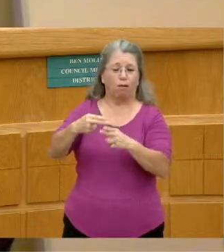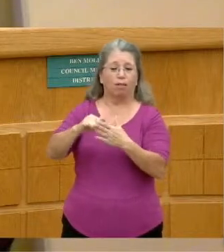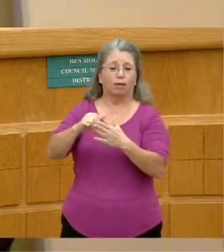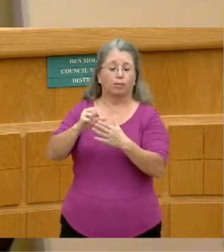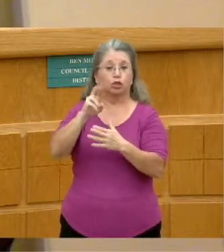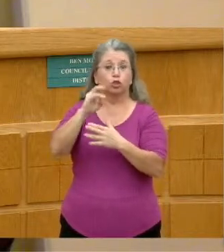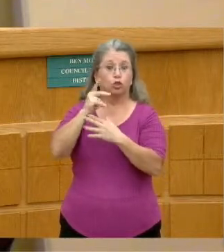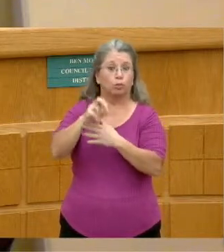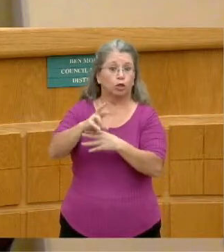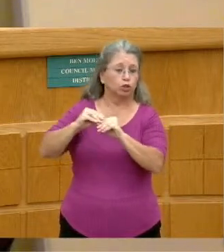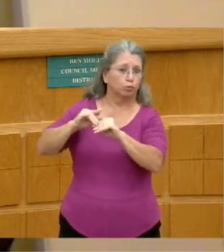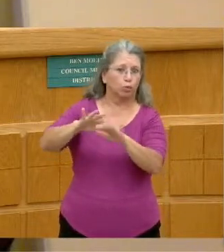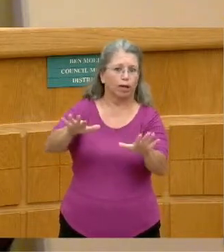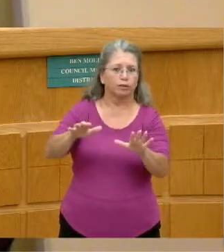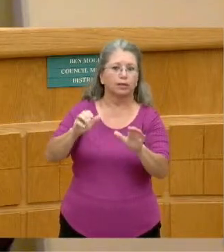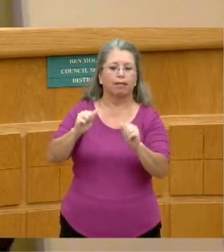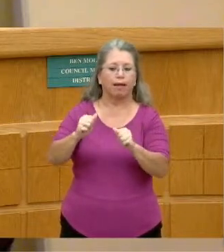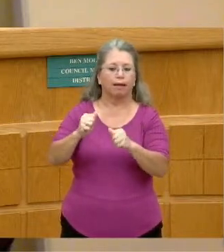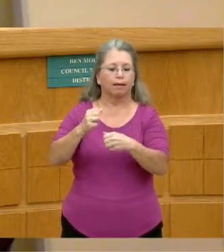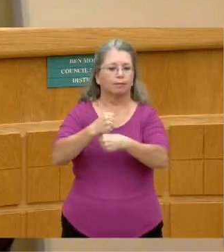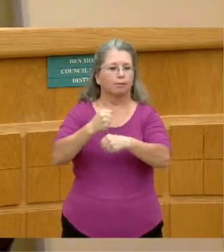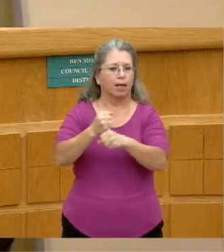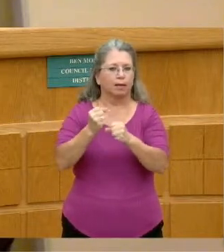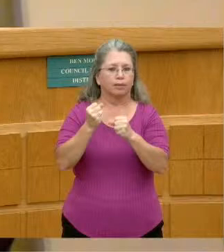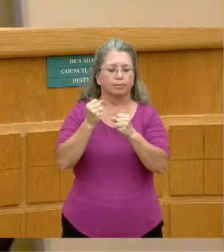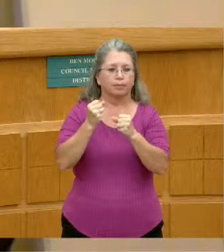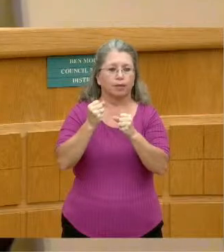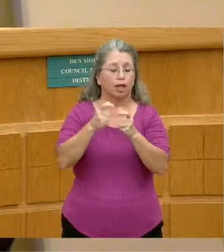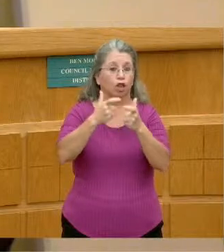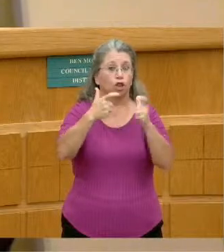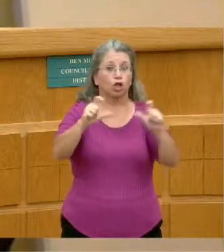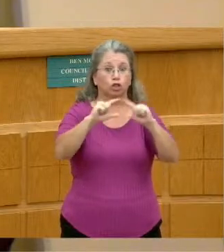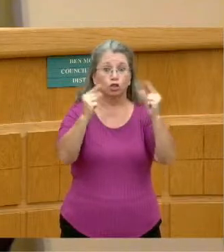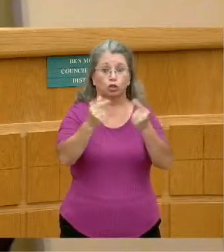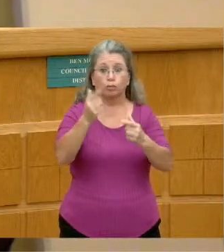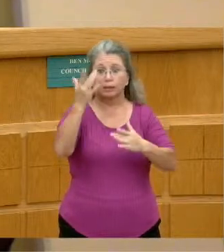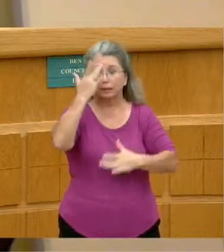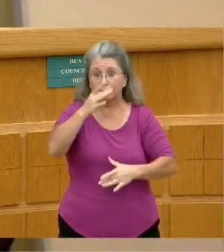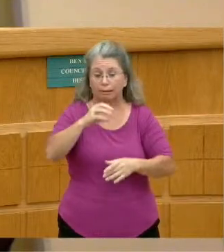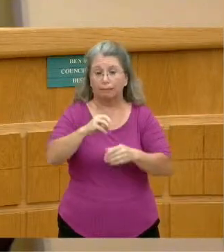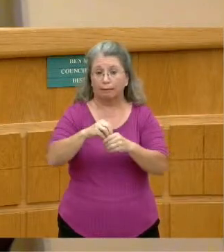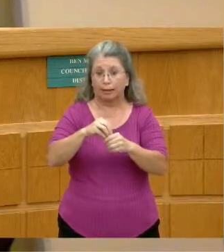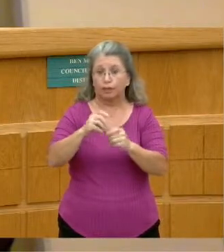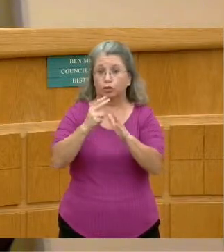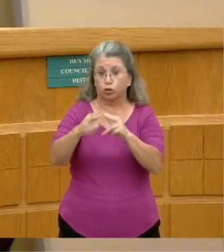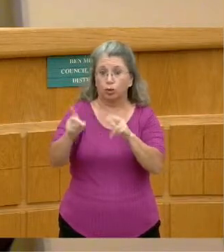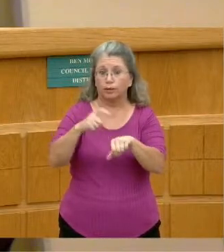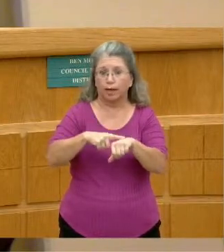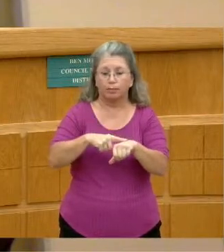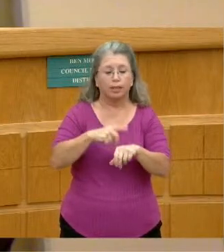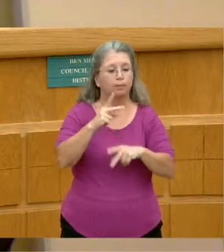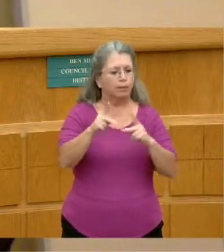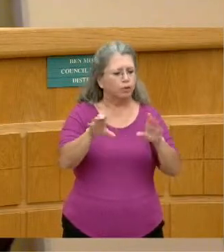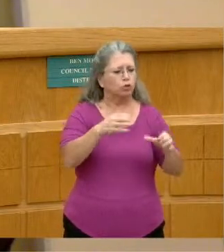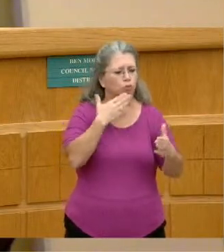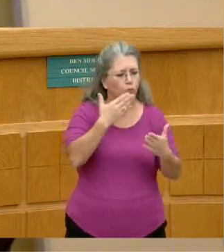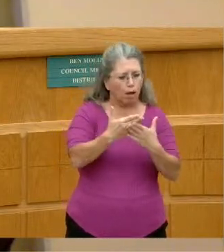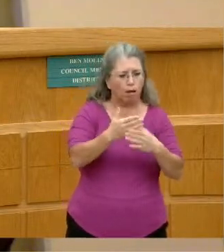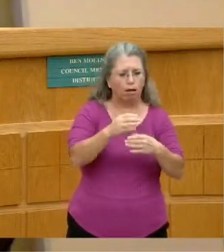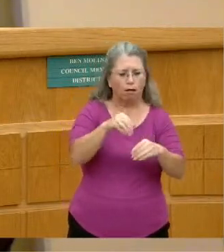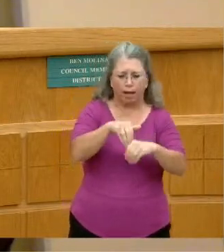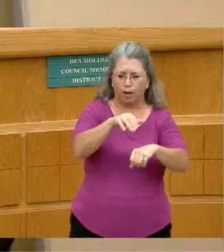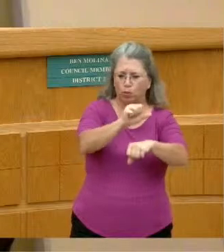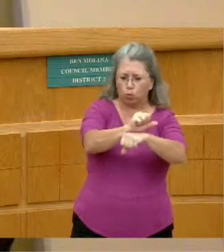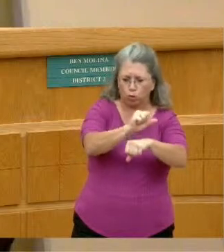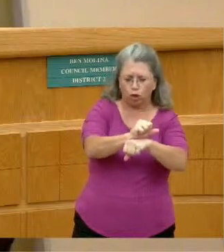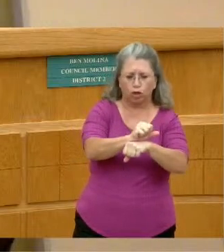sick in a very short period of time. People do really well at the work site from 8 to 5. They know personal